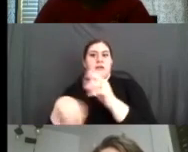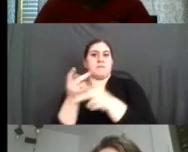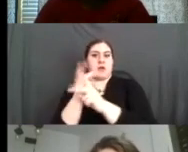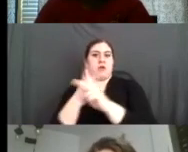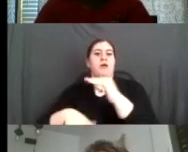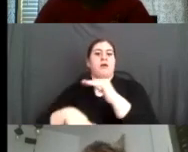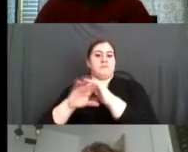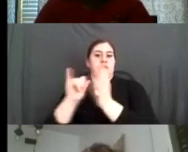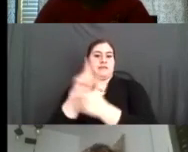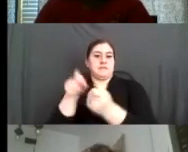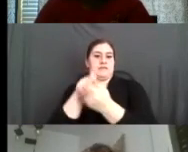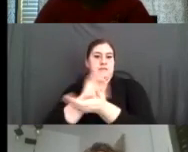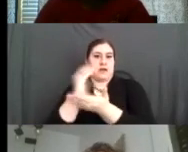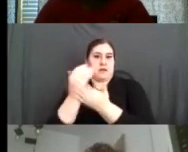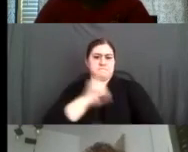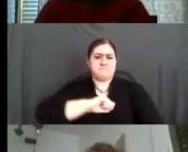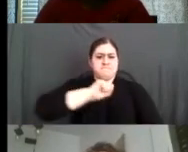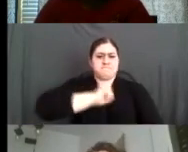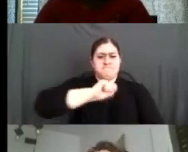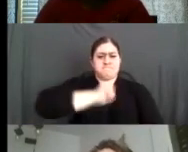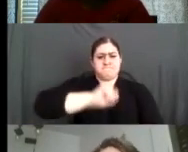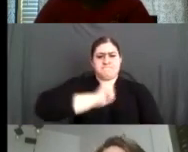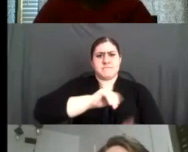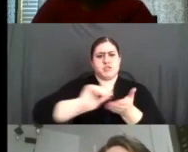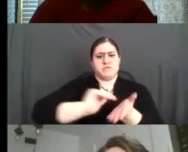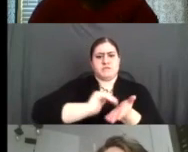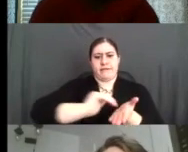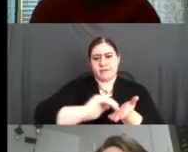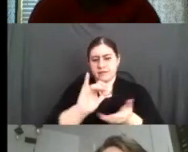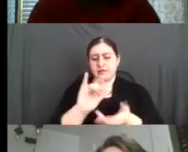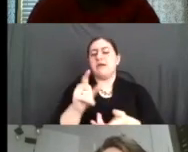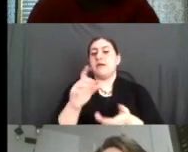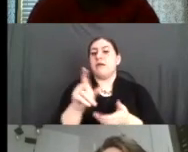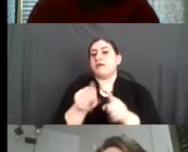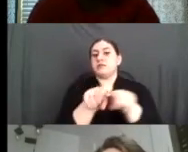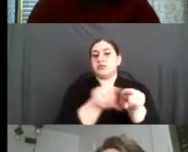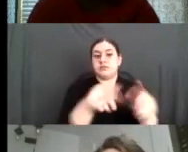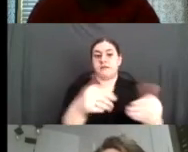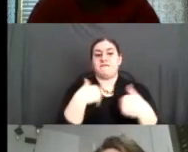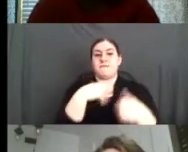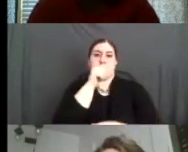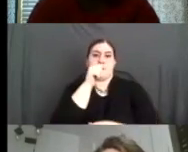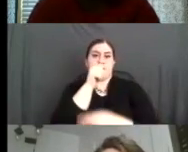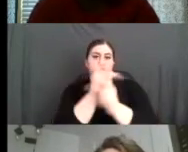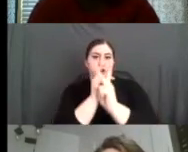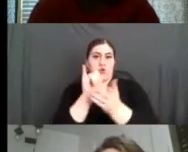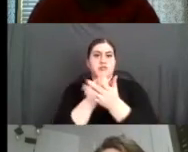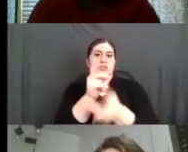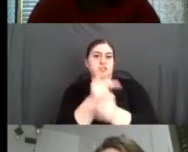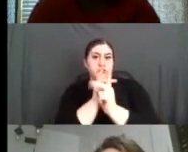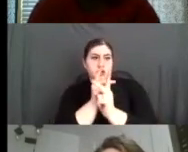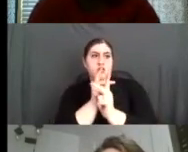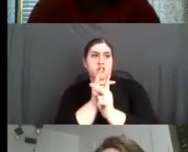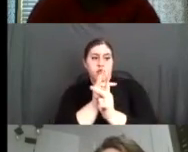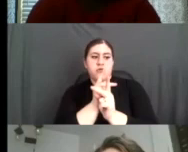for that. Excuse me. And then there are also private loans. So those are loans that